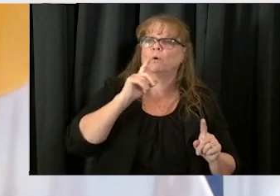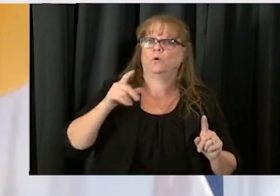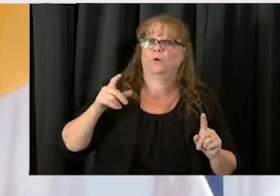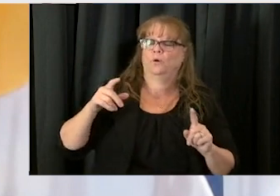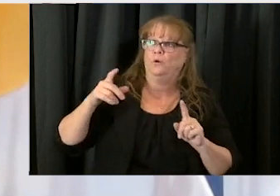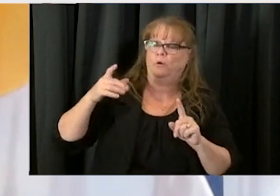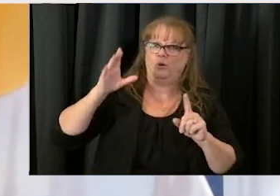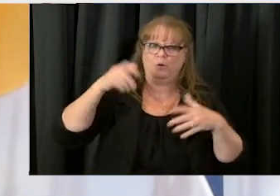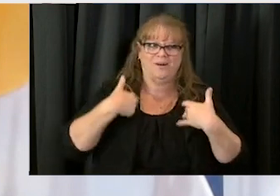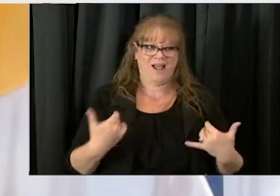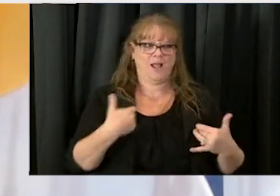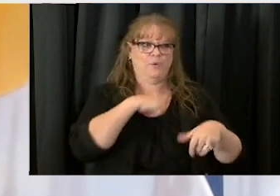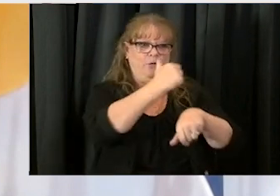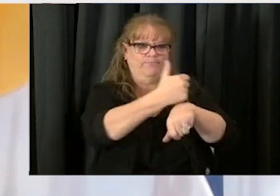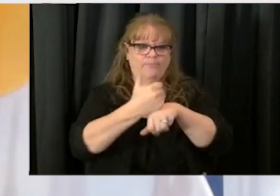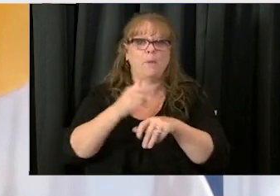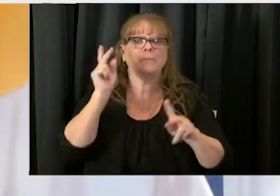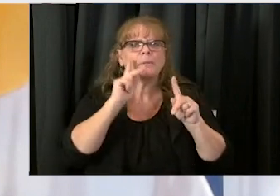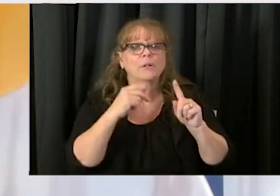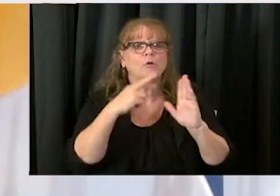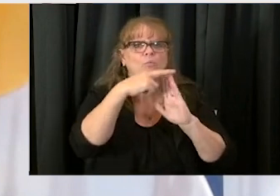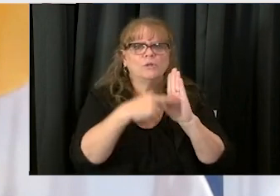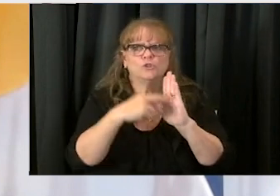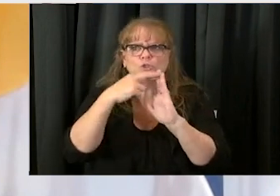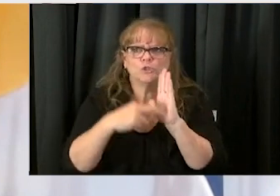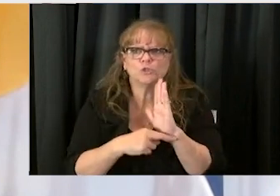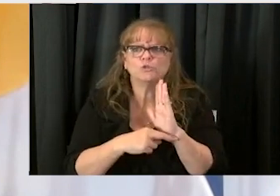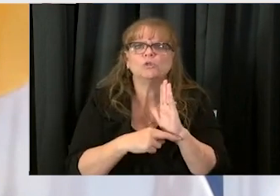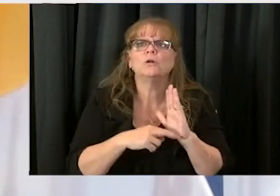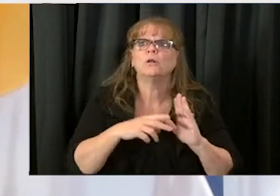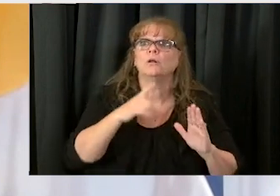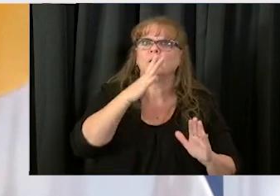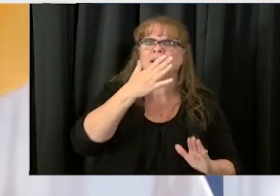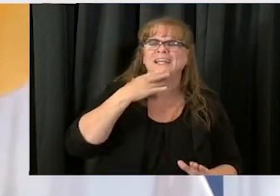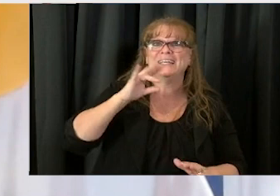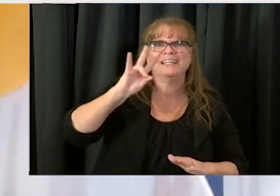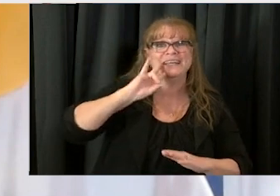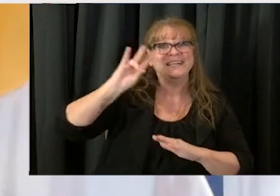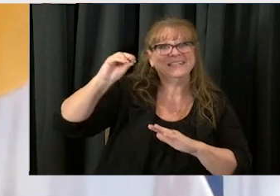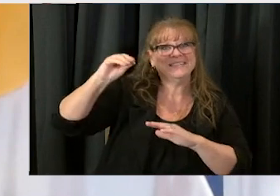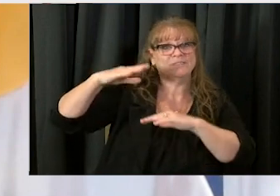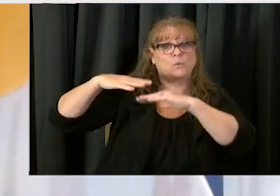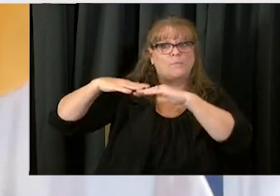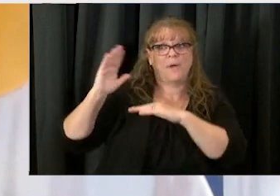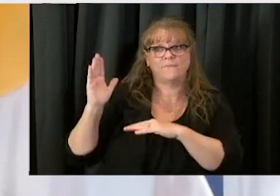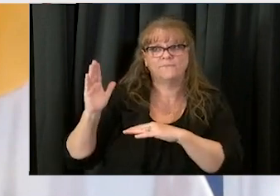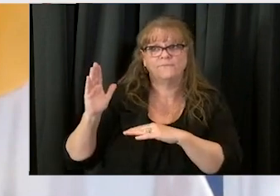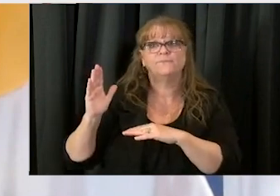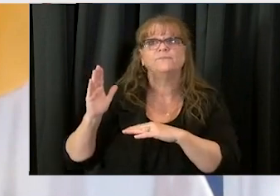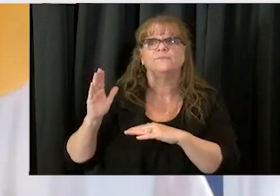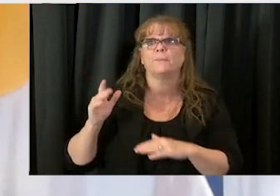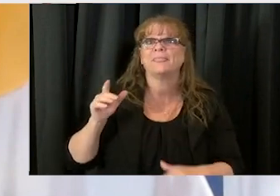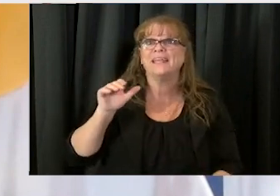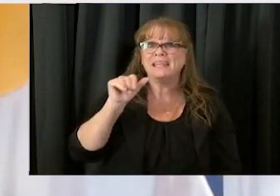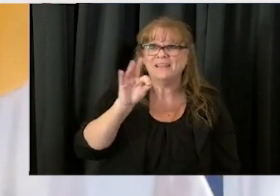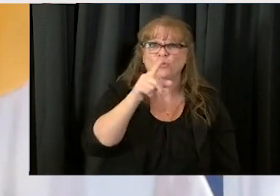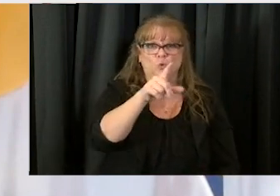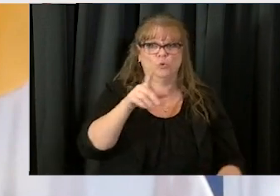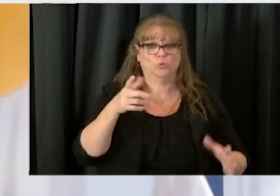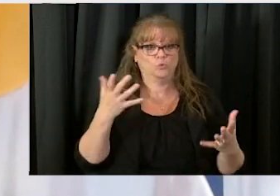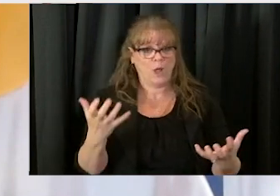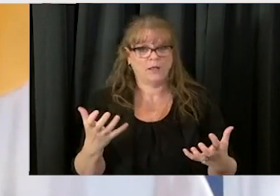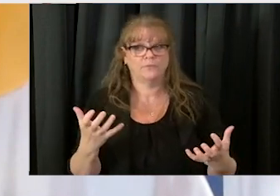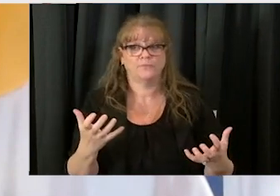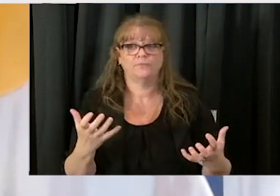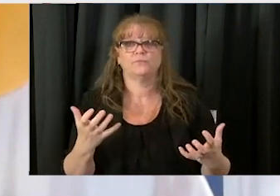those who want to get it and are actively pursuing it by the end of February. What a triumph that will be when we achieve that